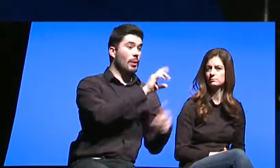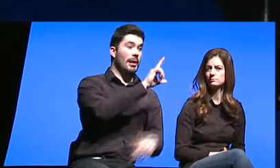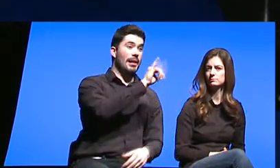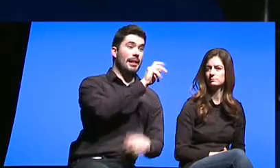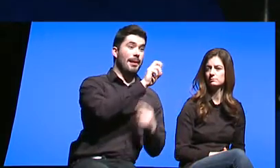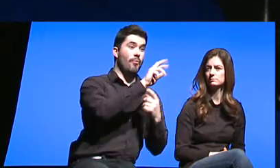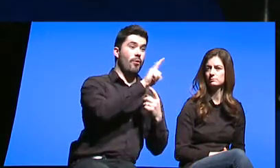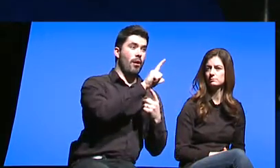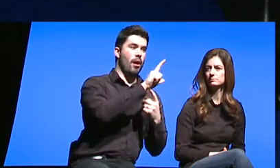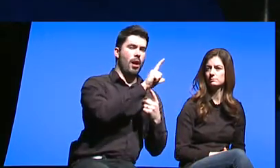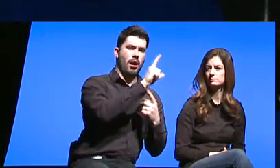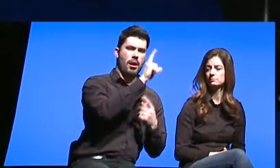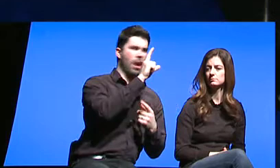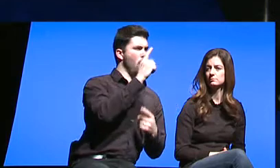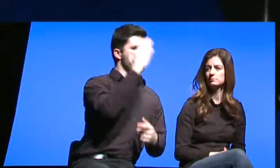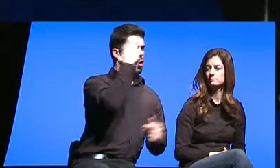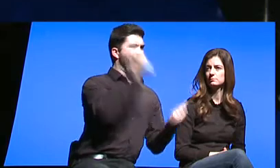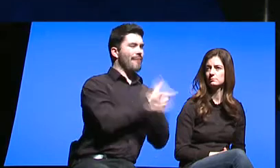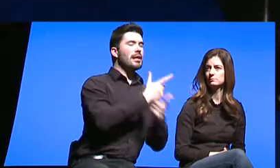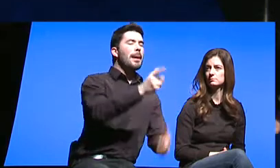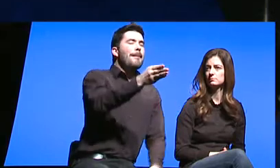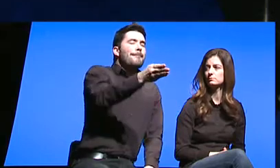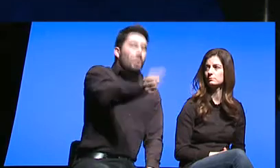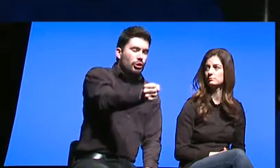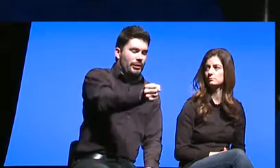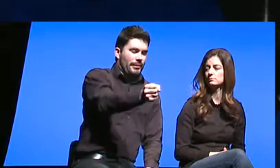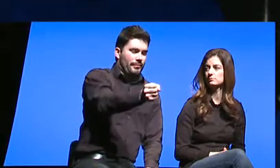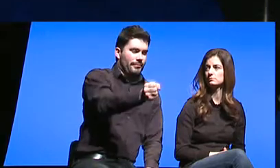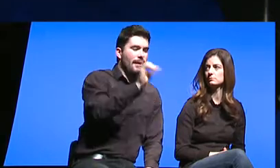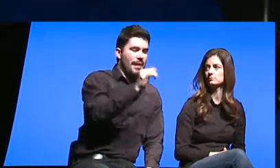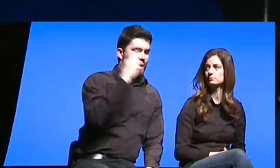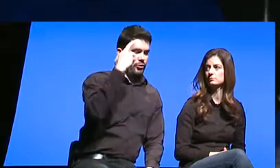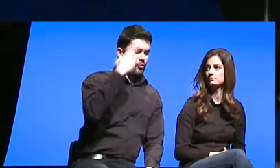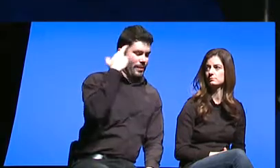that's complete bullshit, and that's the reason why we're here now.